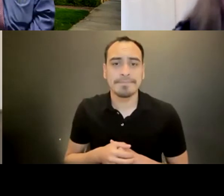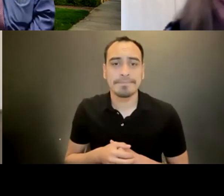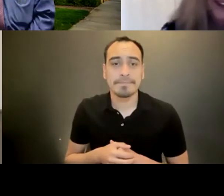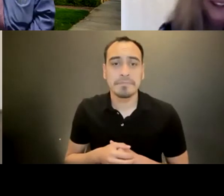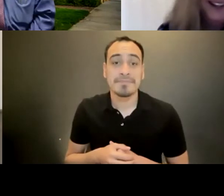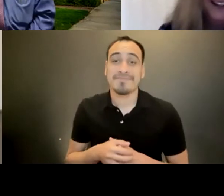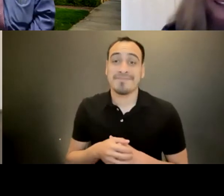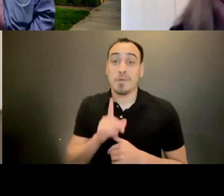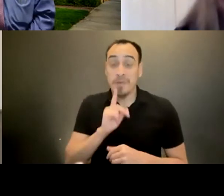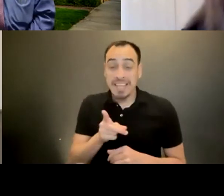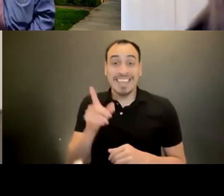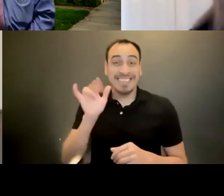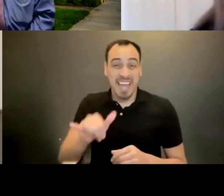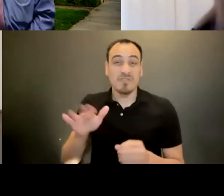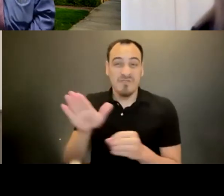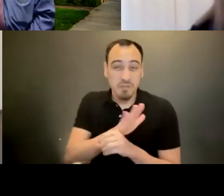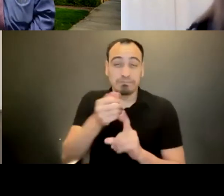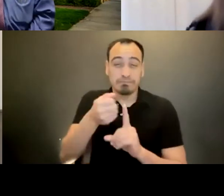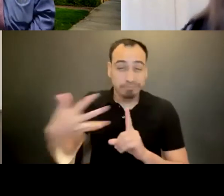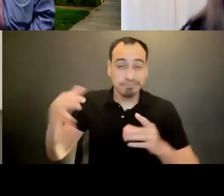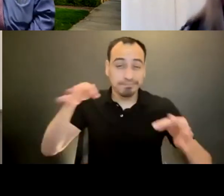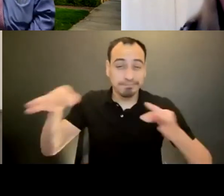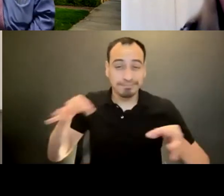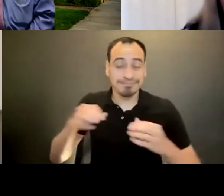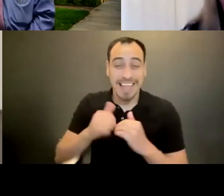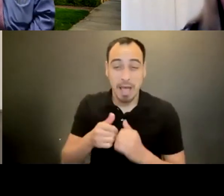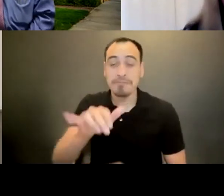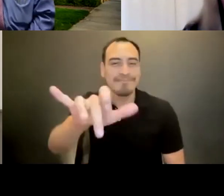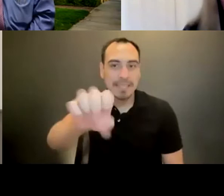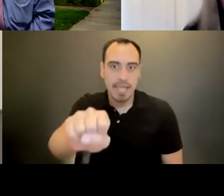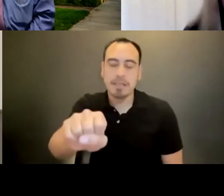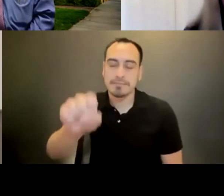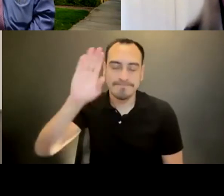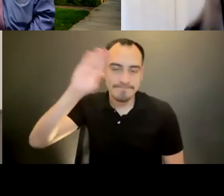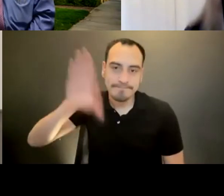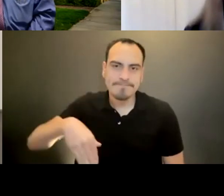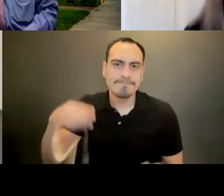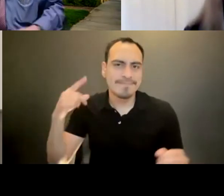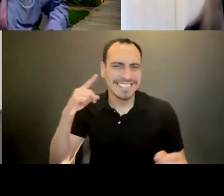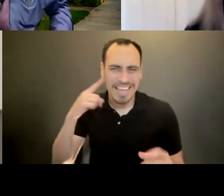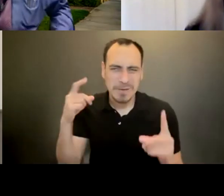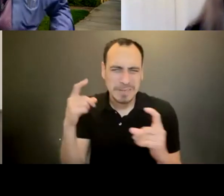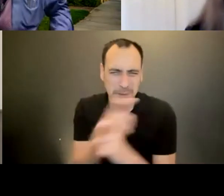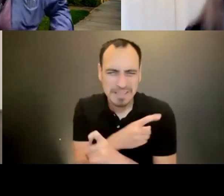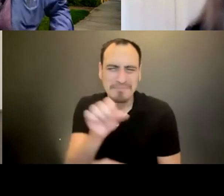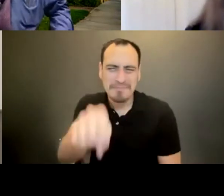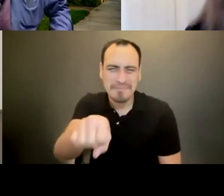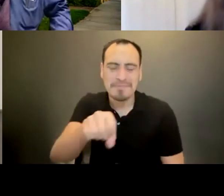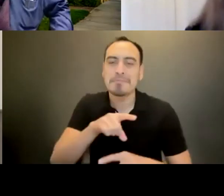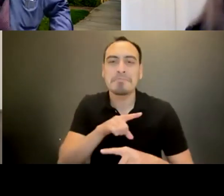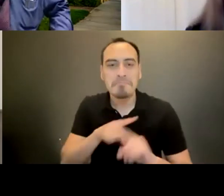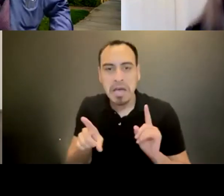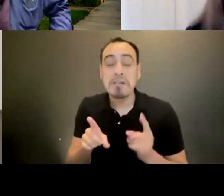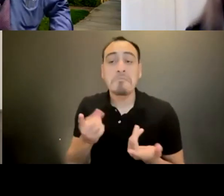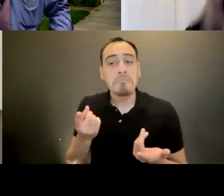description of how it comes down. It is complicated, so it's kind of difficult for us to know how much we're getting from one week to